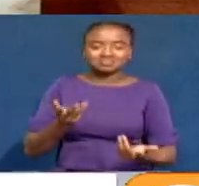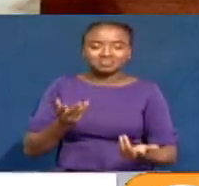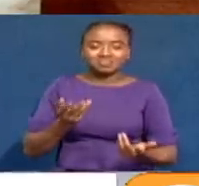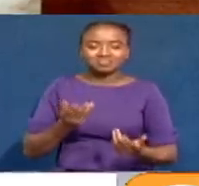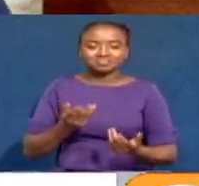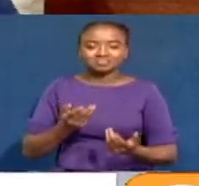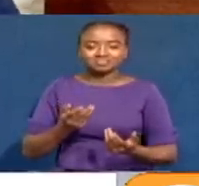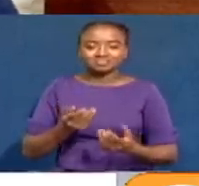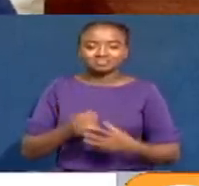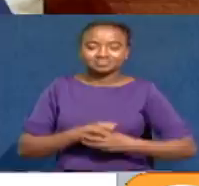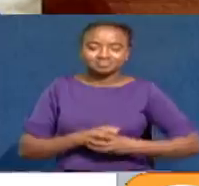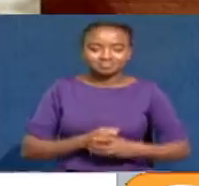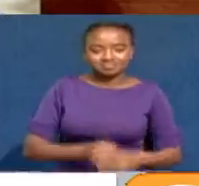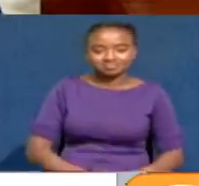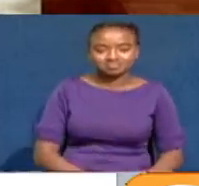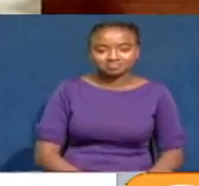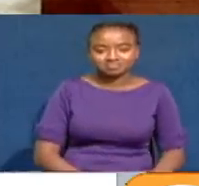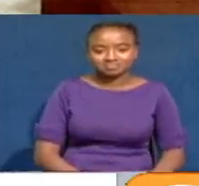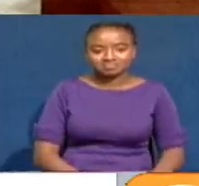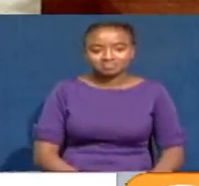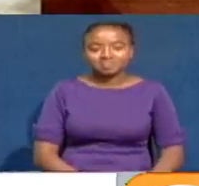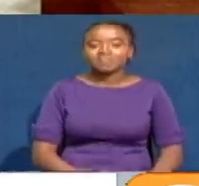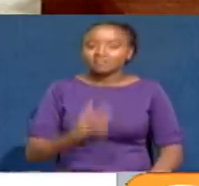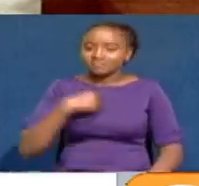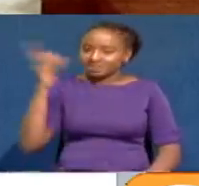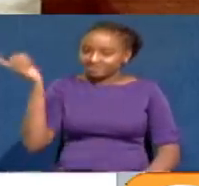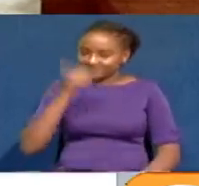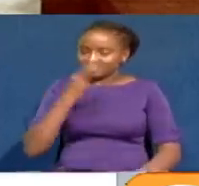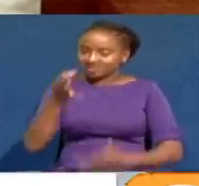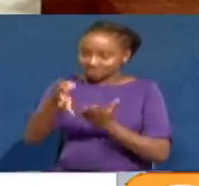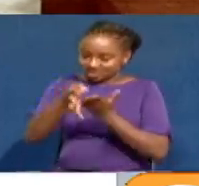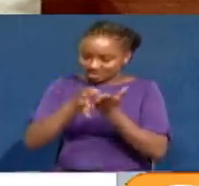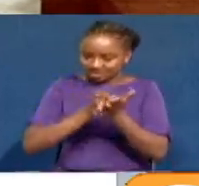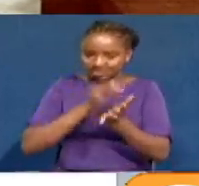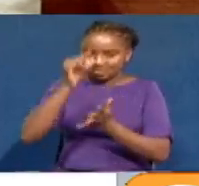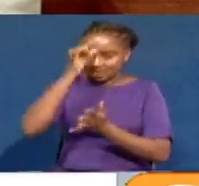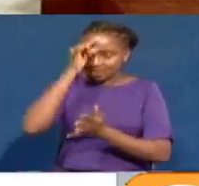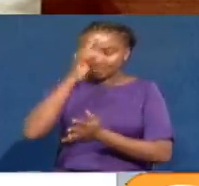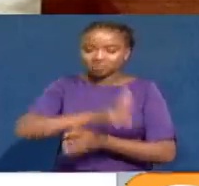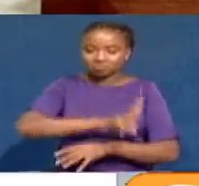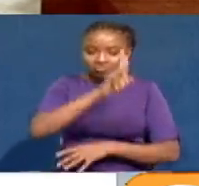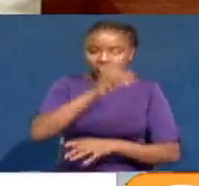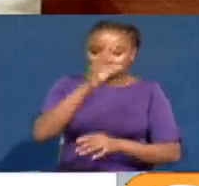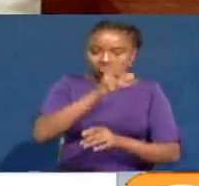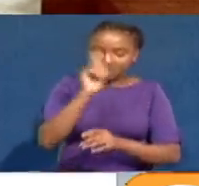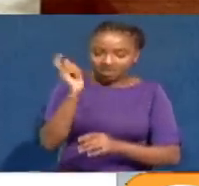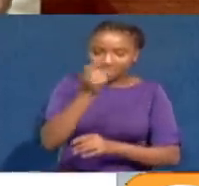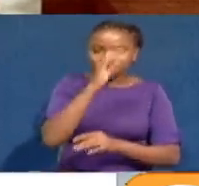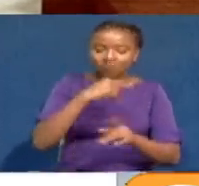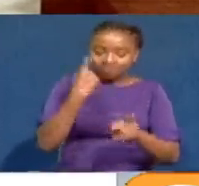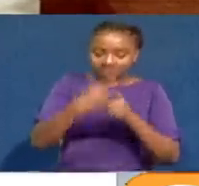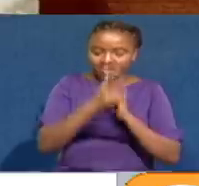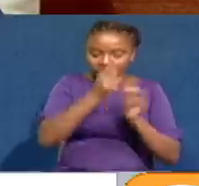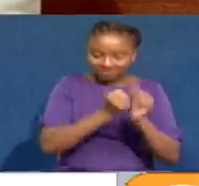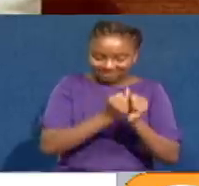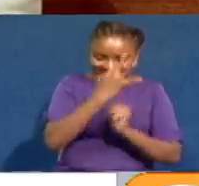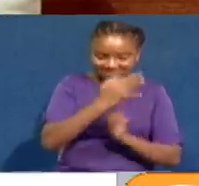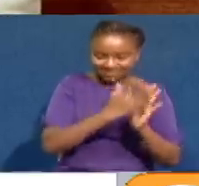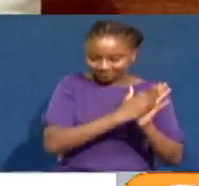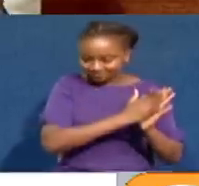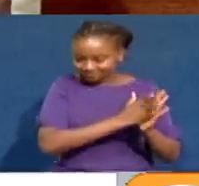you, you run away with too much. I have tabulated that the government of Uhuru Kenyatta from 2012 or 2013